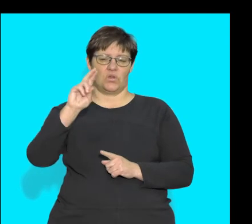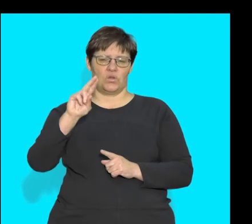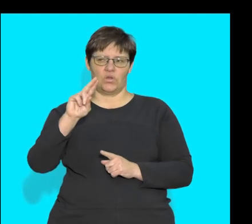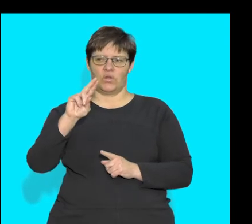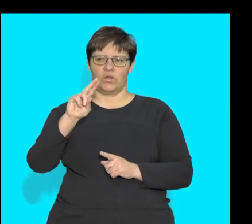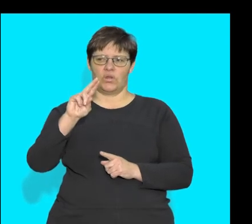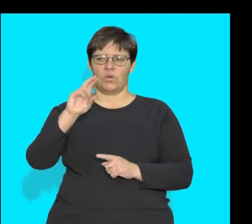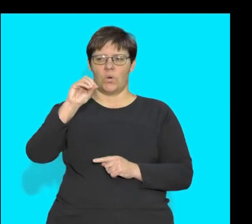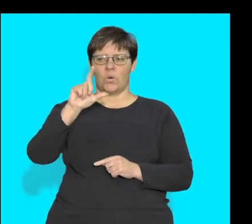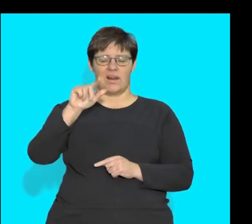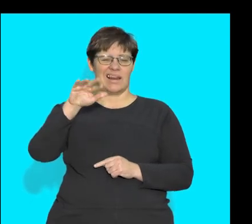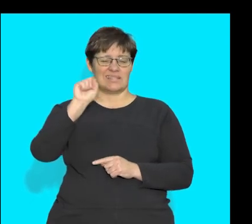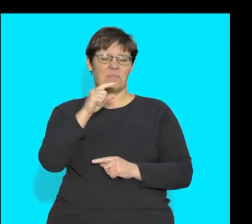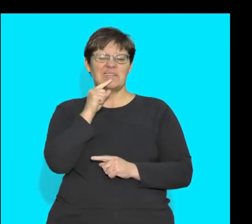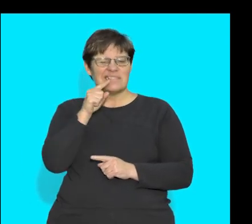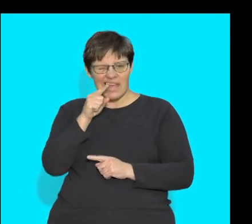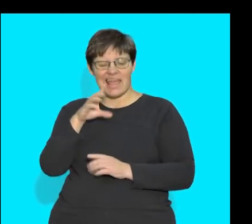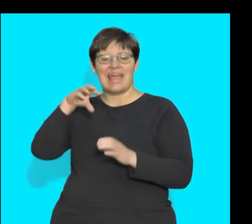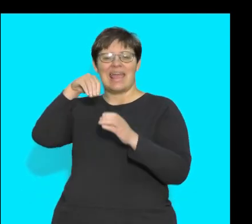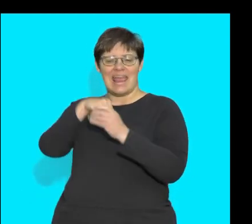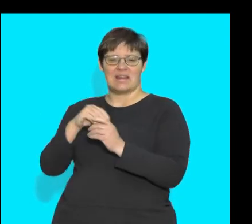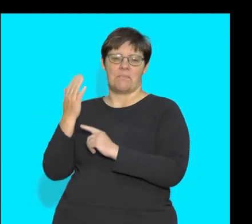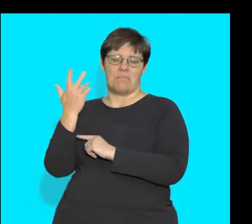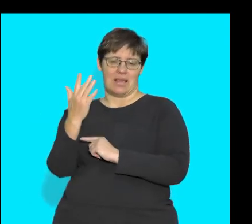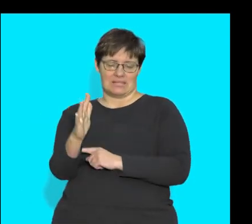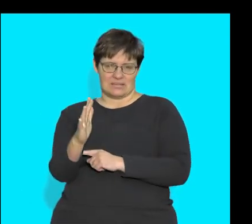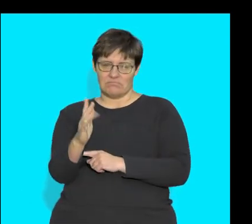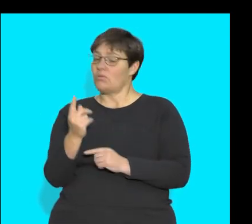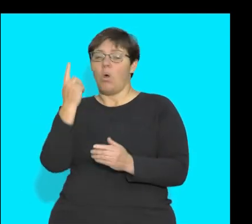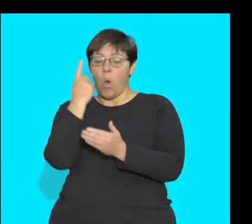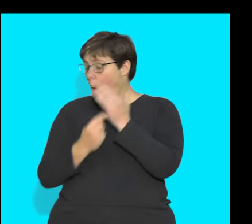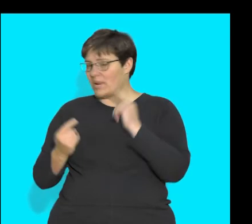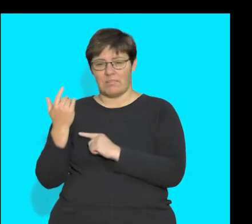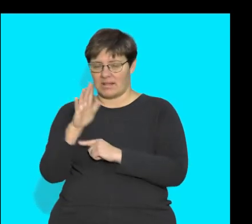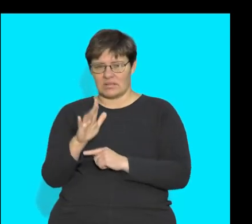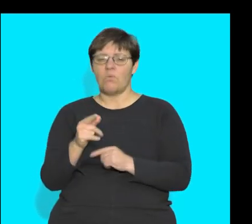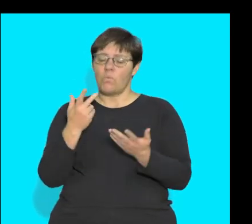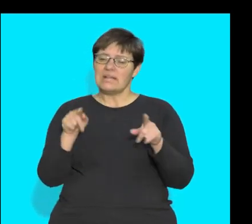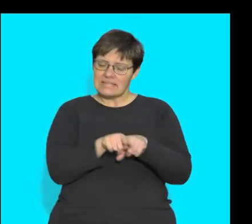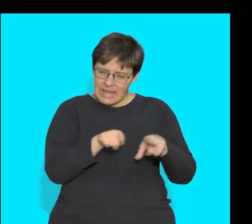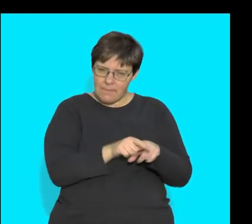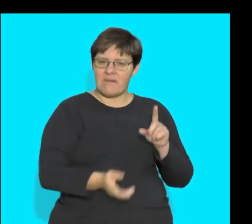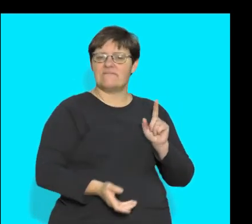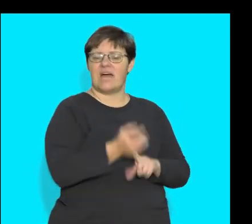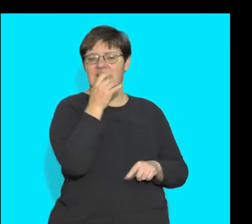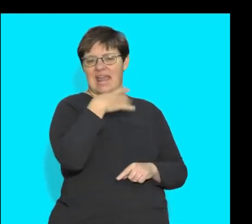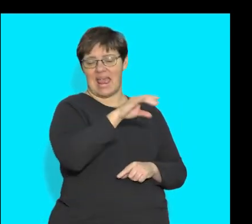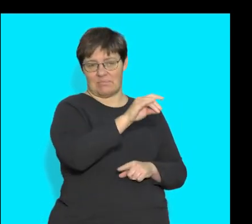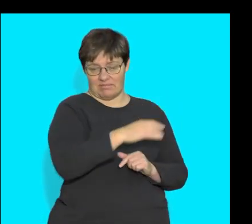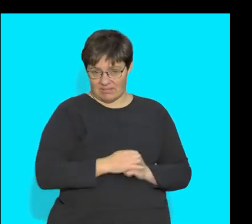a vacuole, I've written here in a plant cell, not only in plant cells, we're going to find them in animal